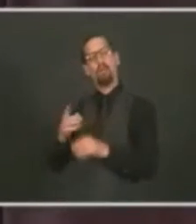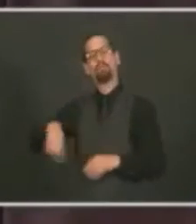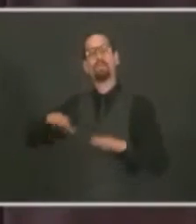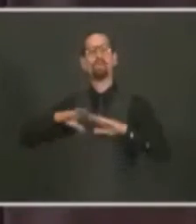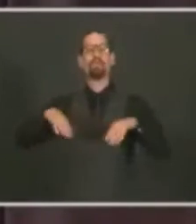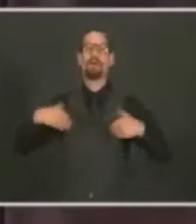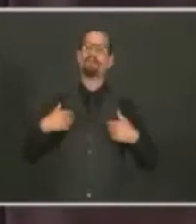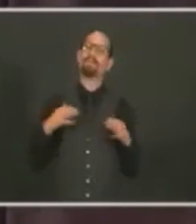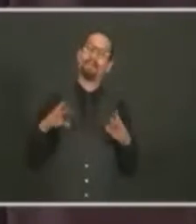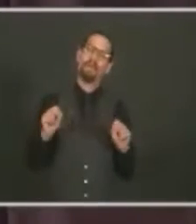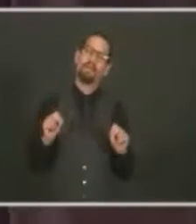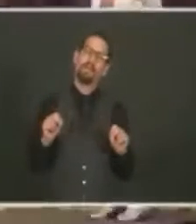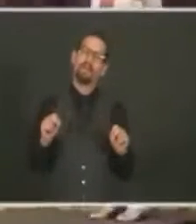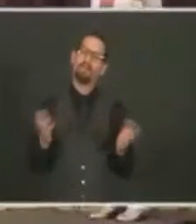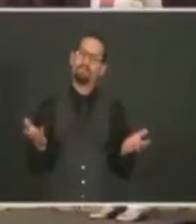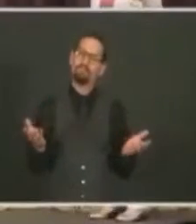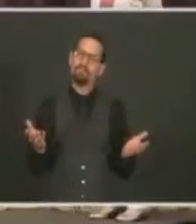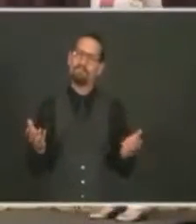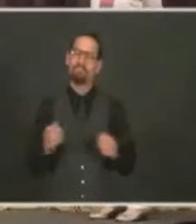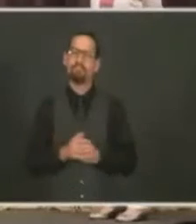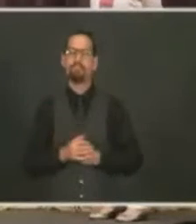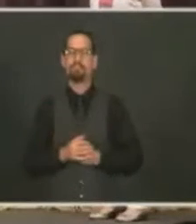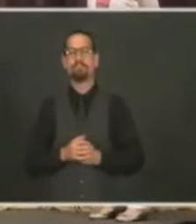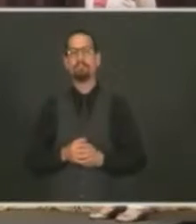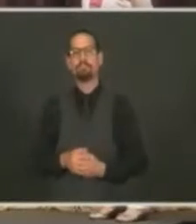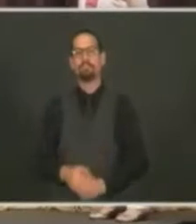enjoy Halloween.